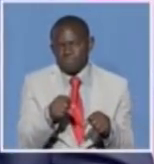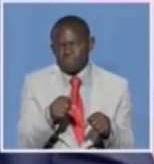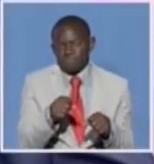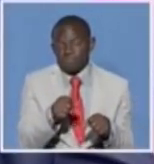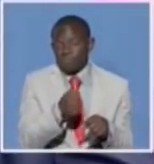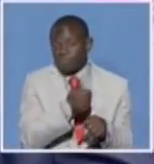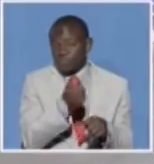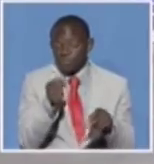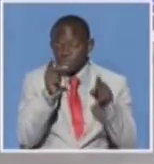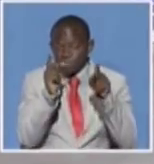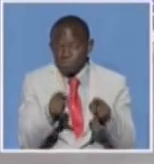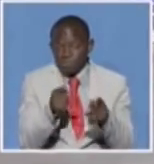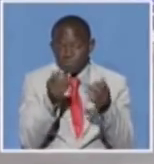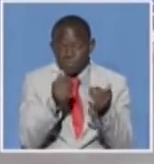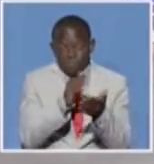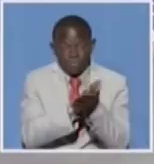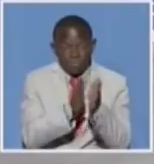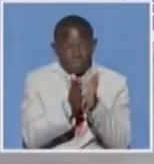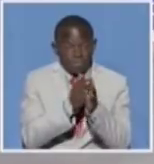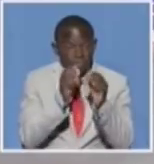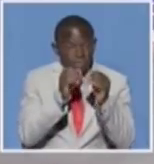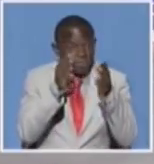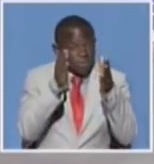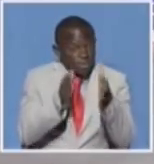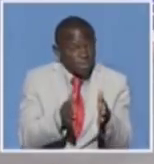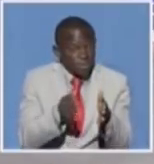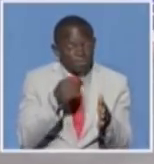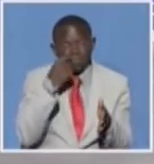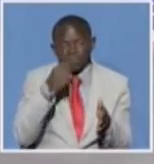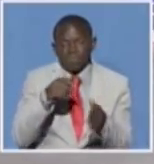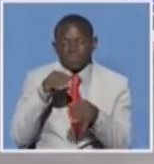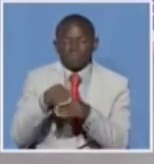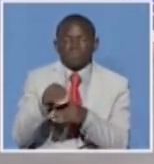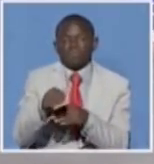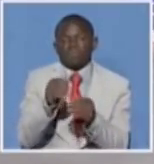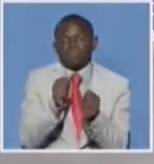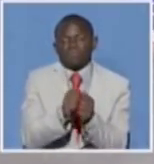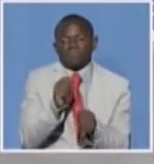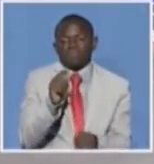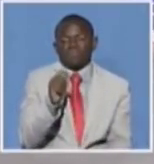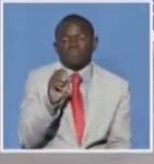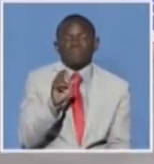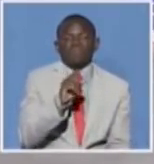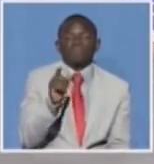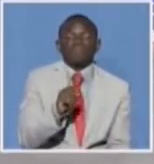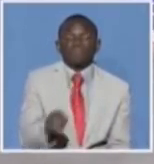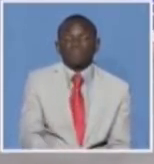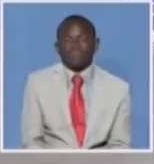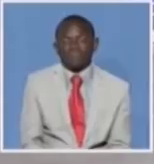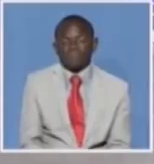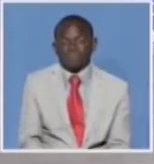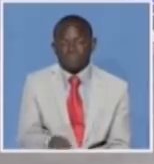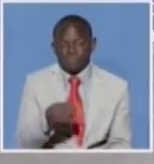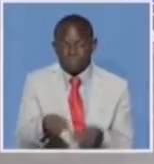register. So those gave us an opportunity to review the certification